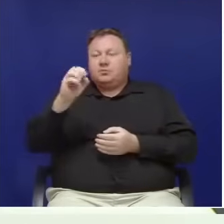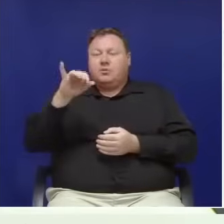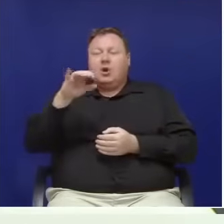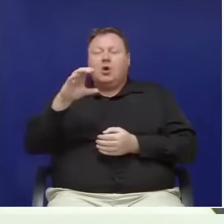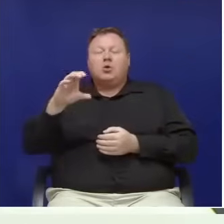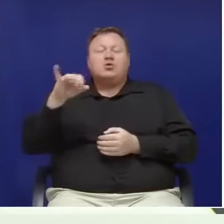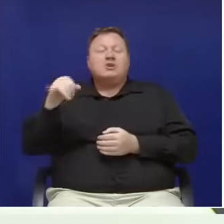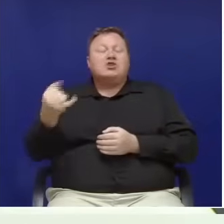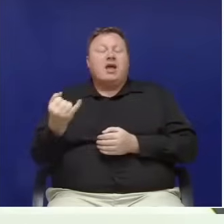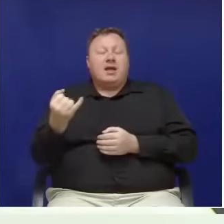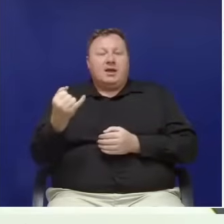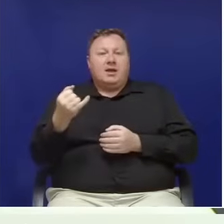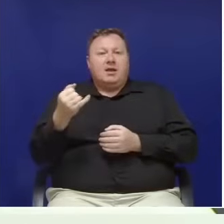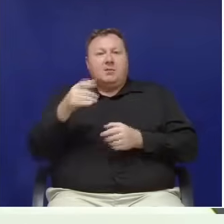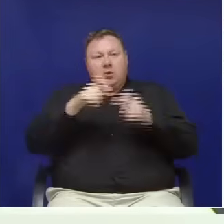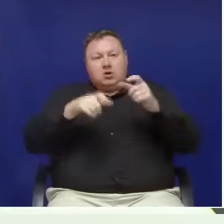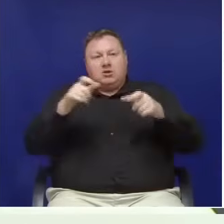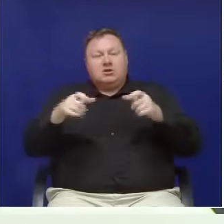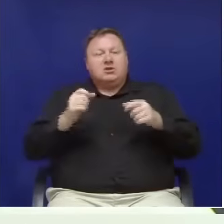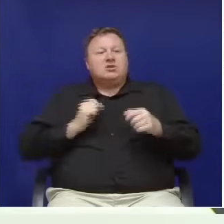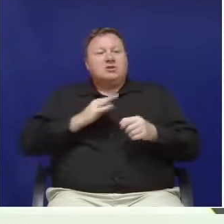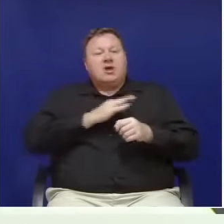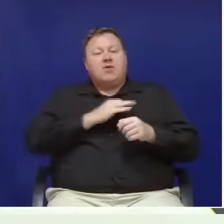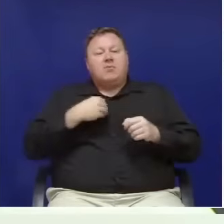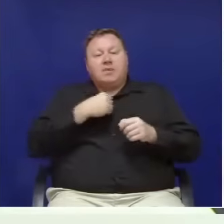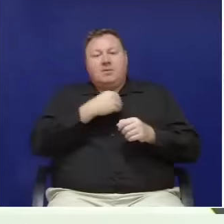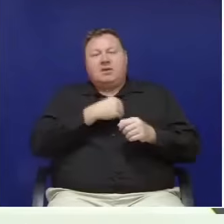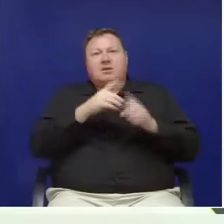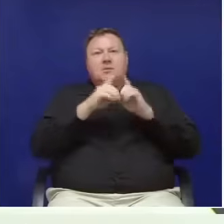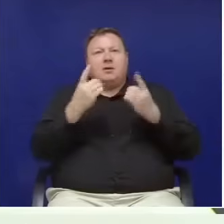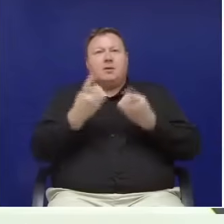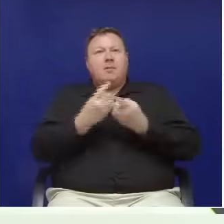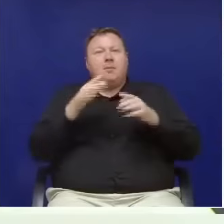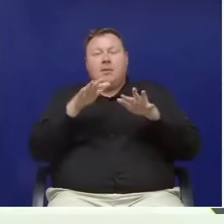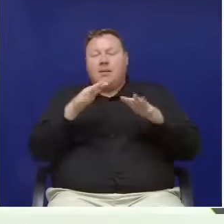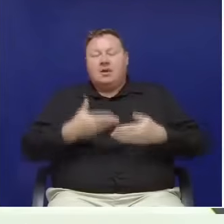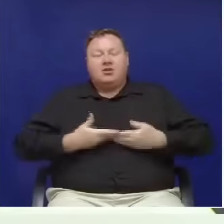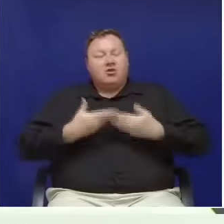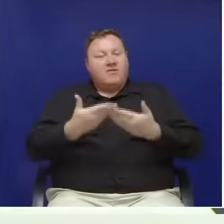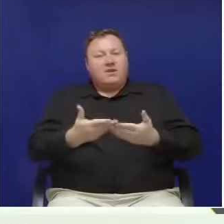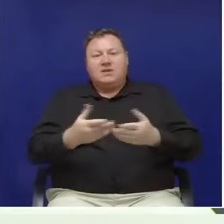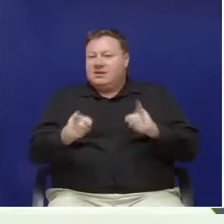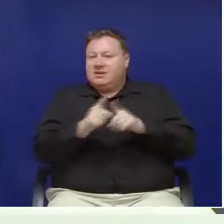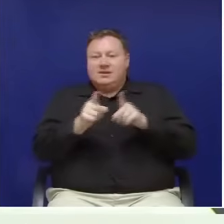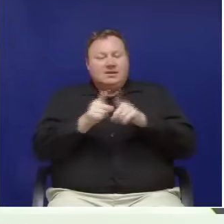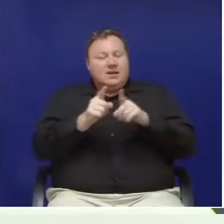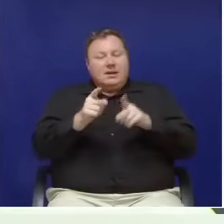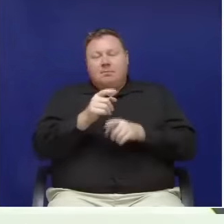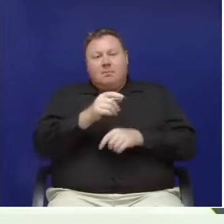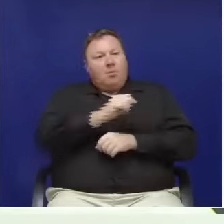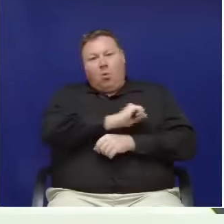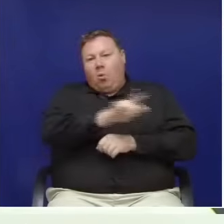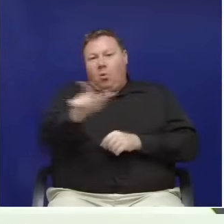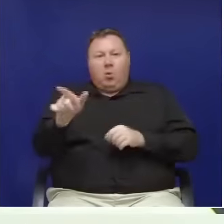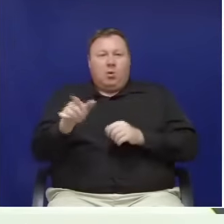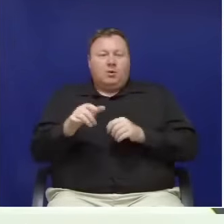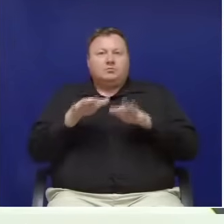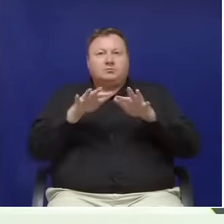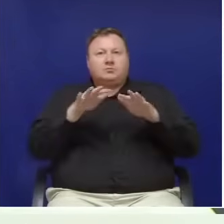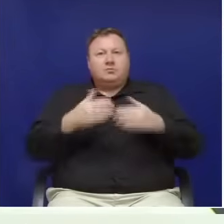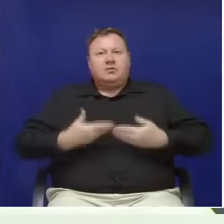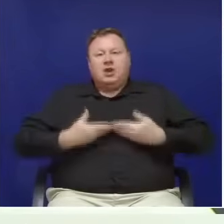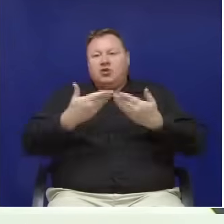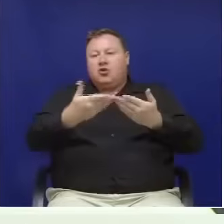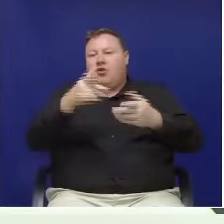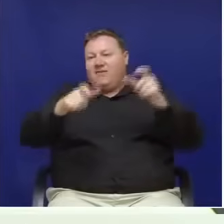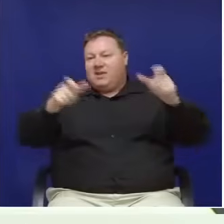staff members in the department. They are public servants, like any other public servant. So if an